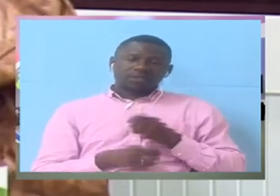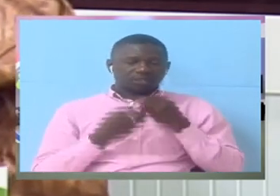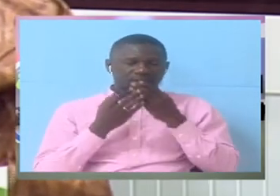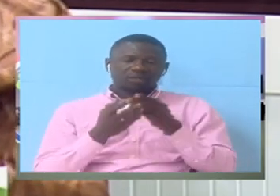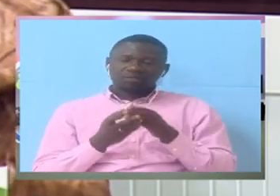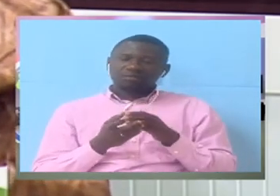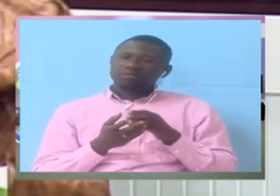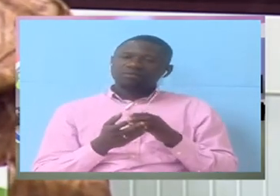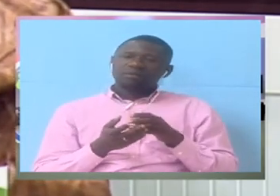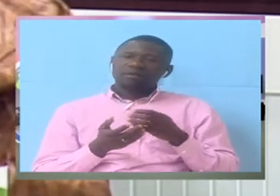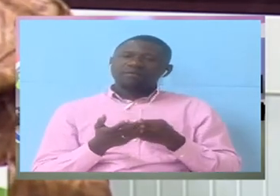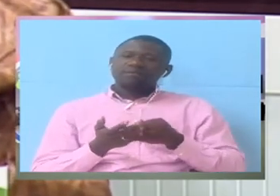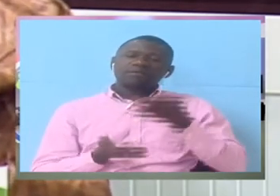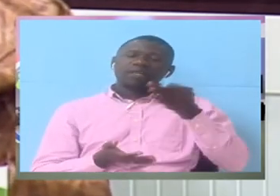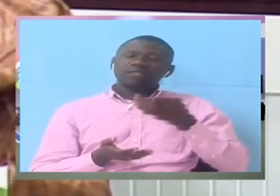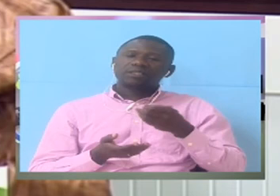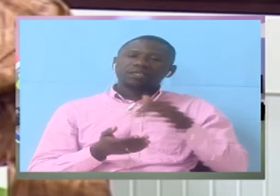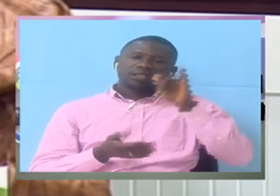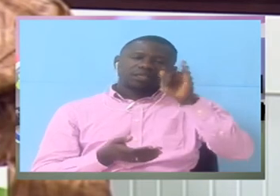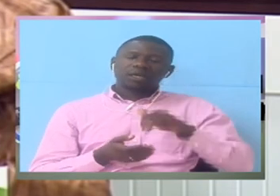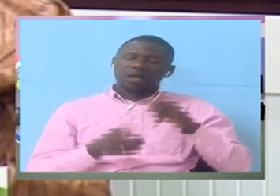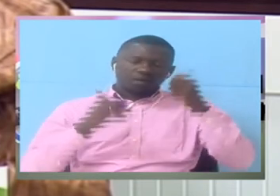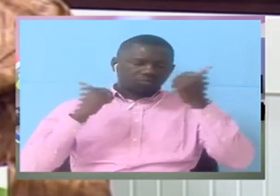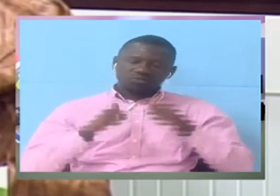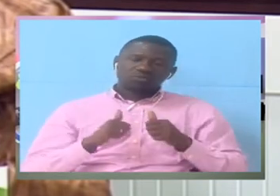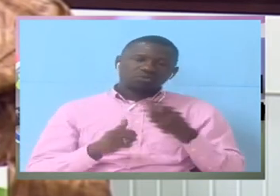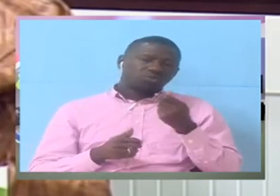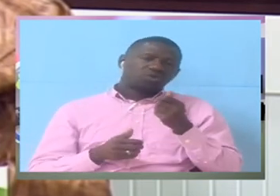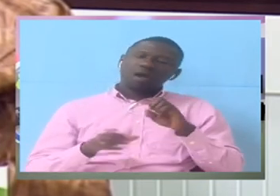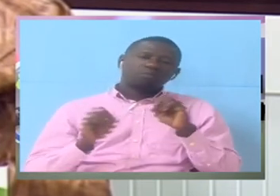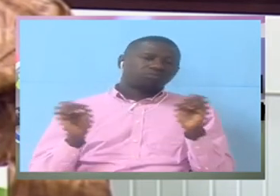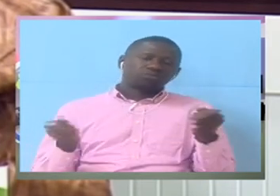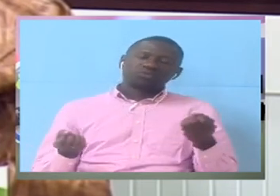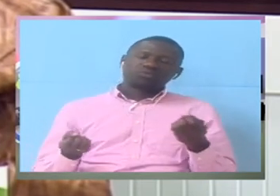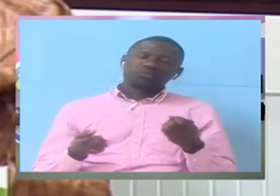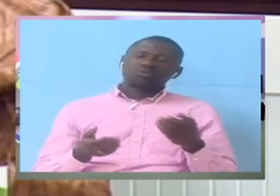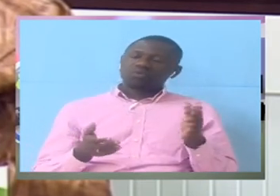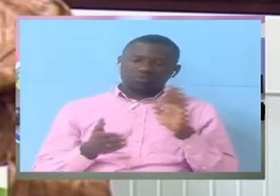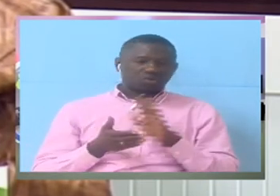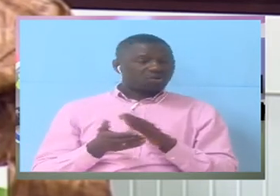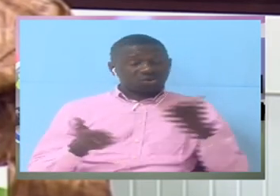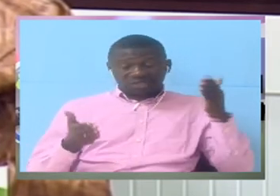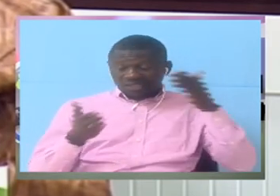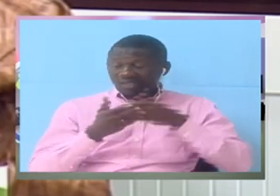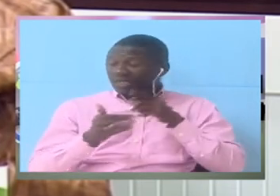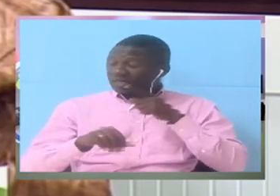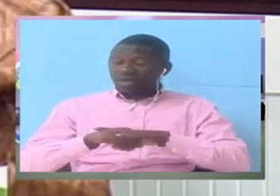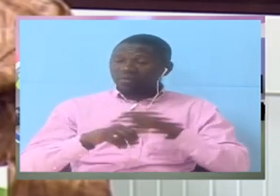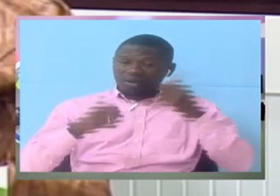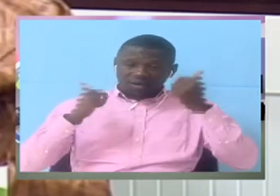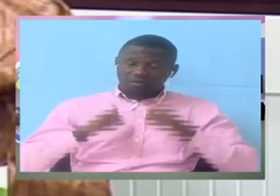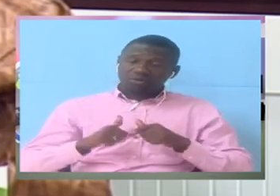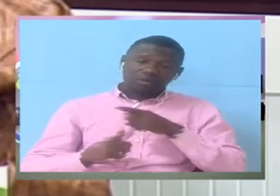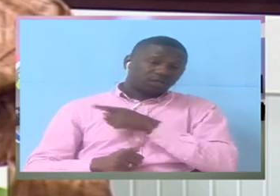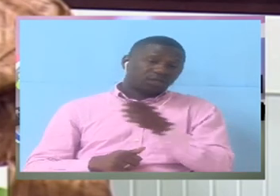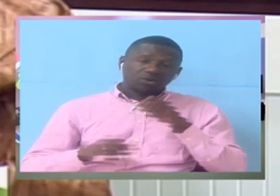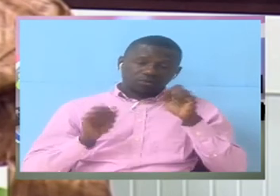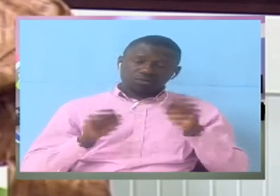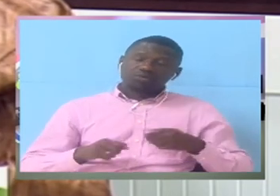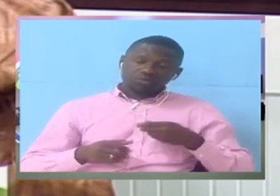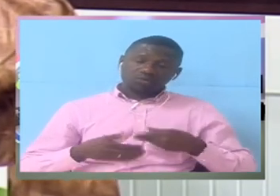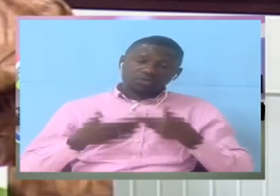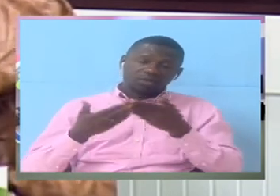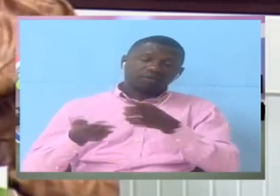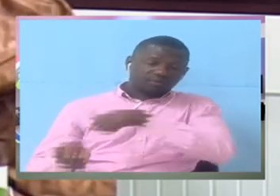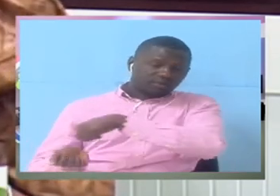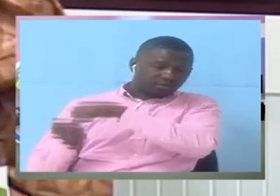used to tell us that the financial year has not yet come, and until that time comes, they cannot provide blankets